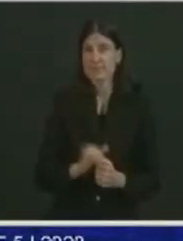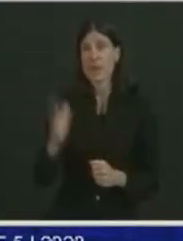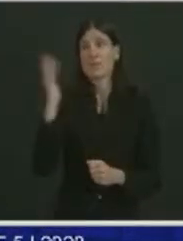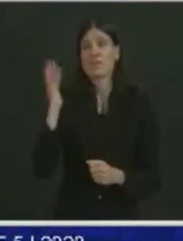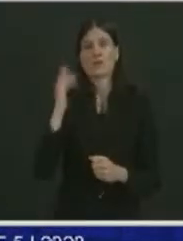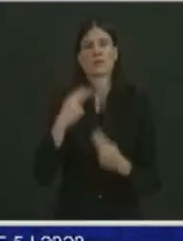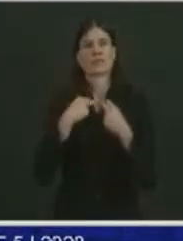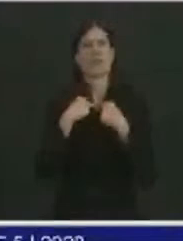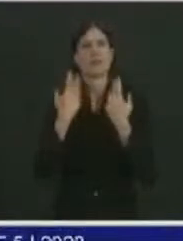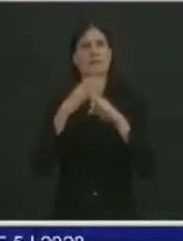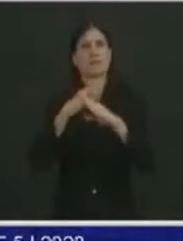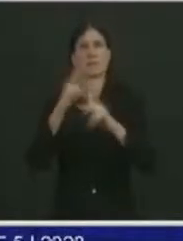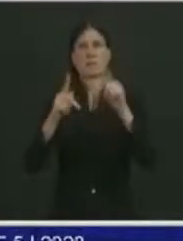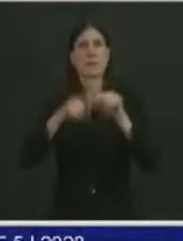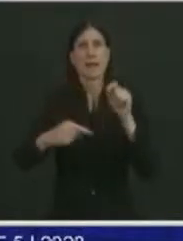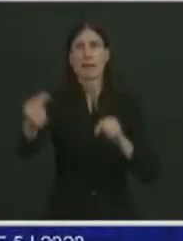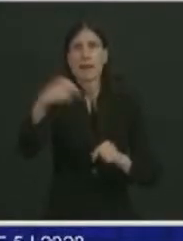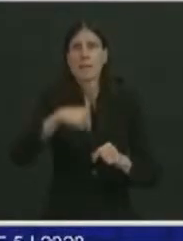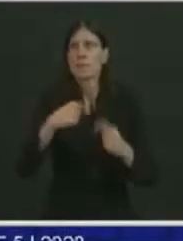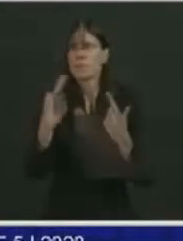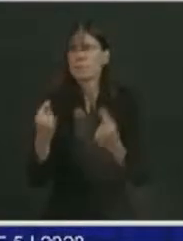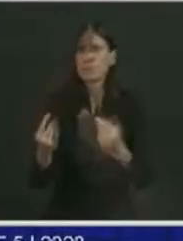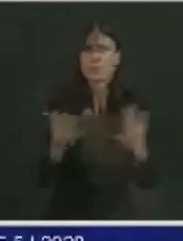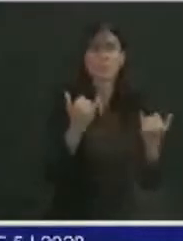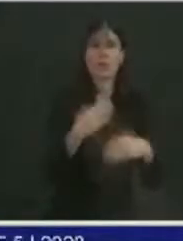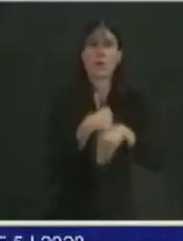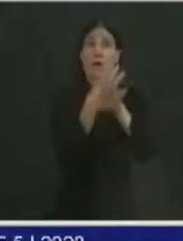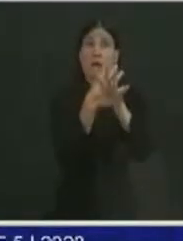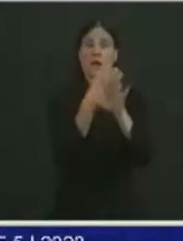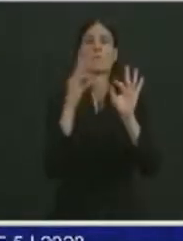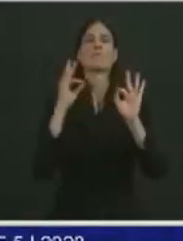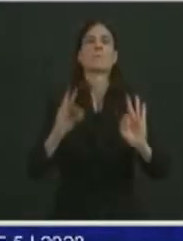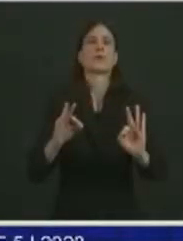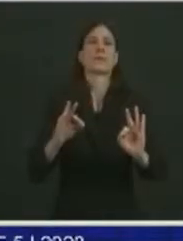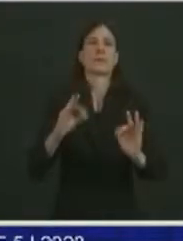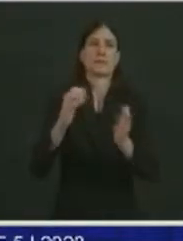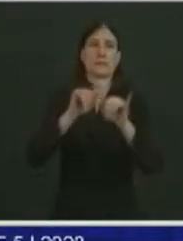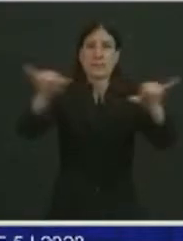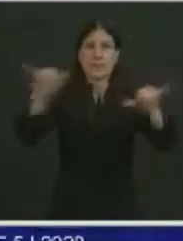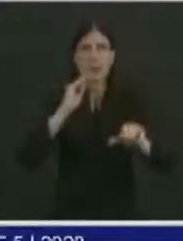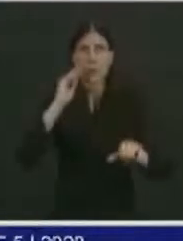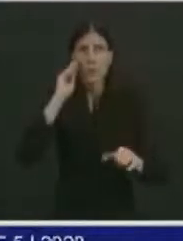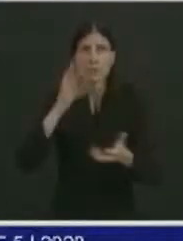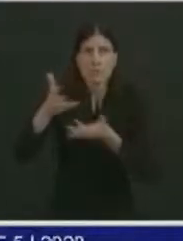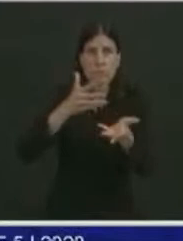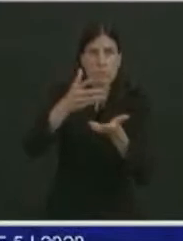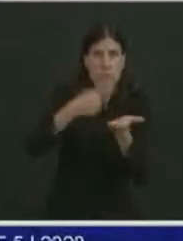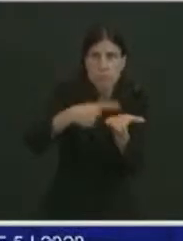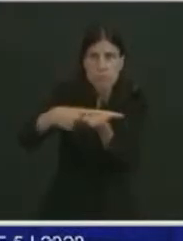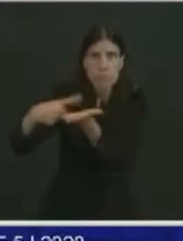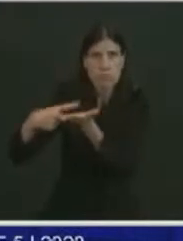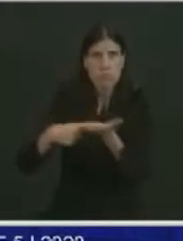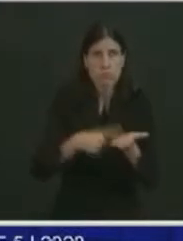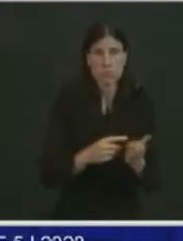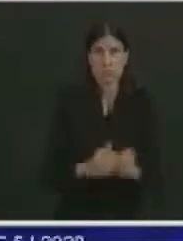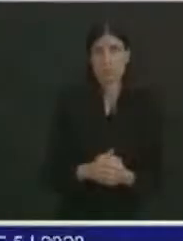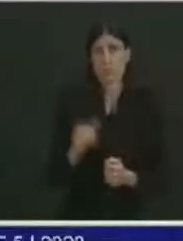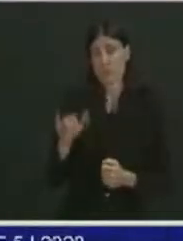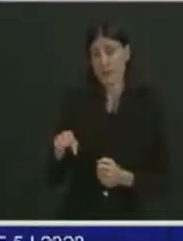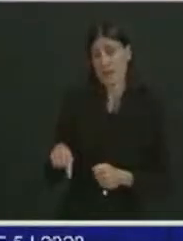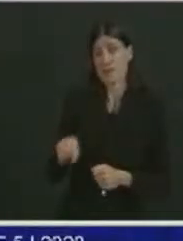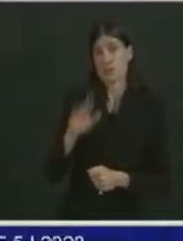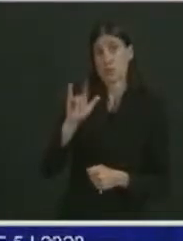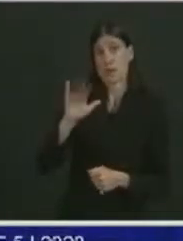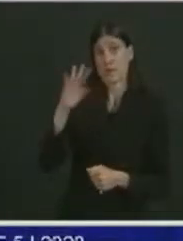executive order ends July 5th. If I have to extend it after July 5th, I will. At the same time, I want to work